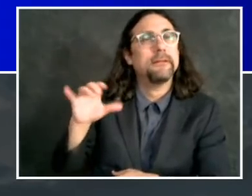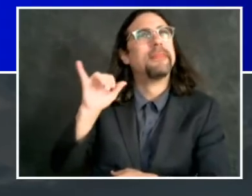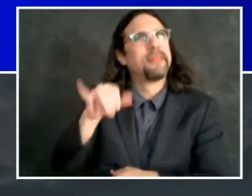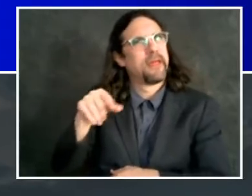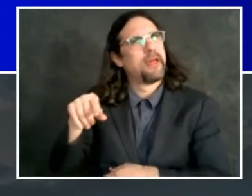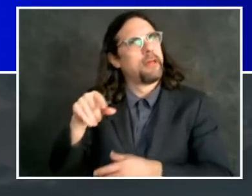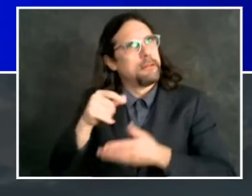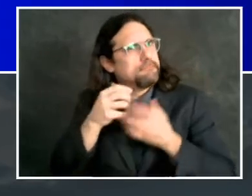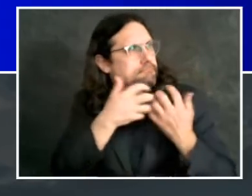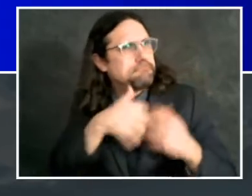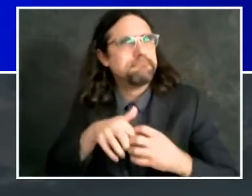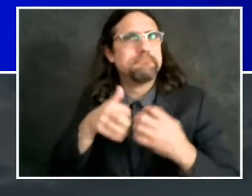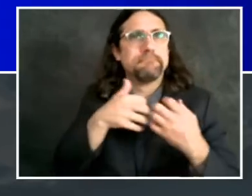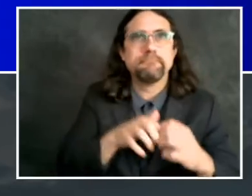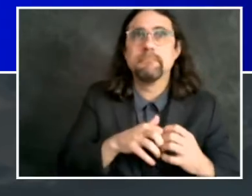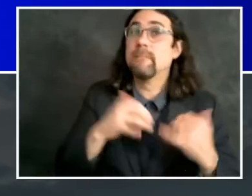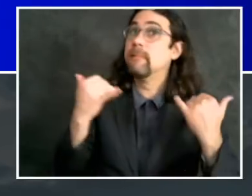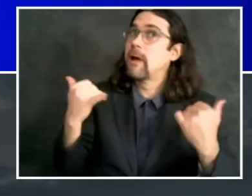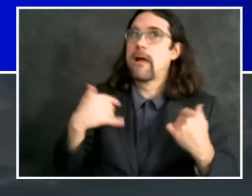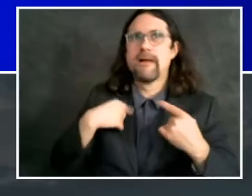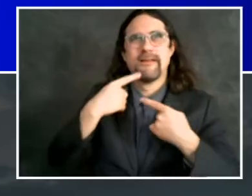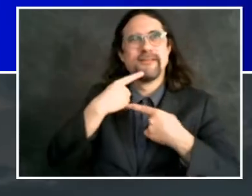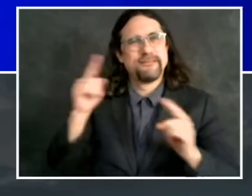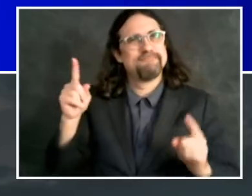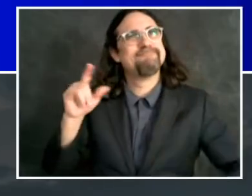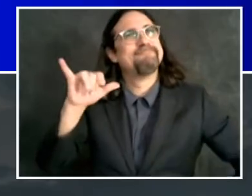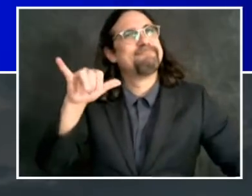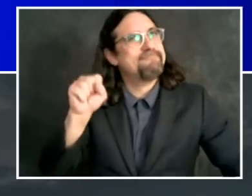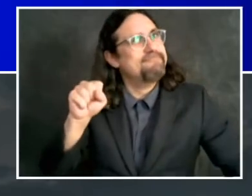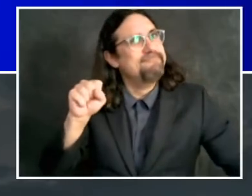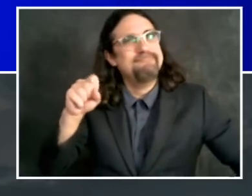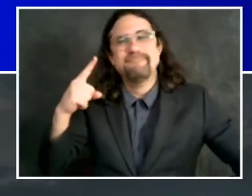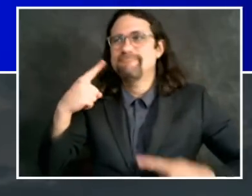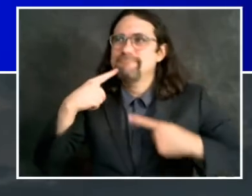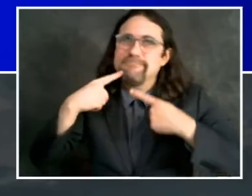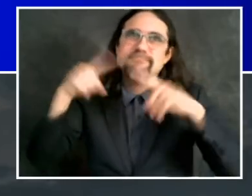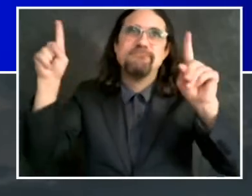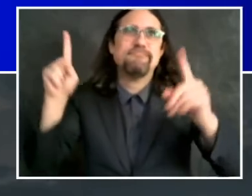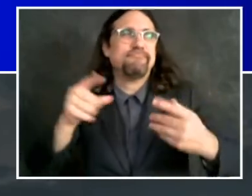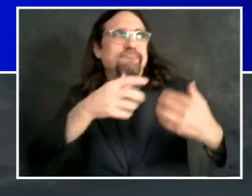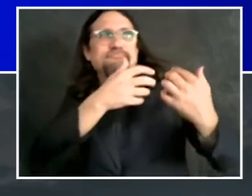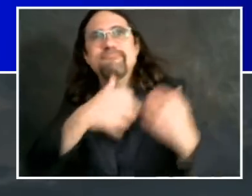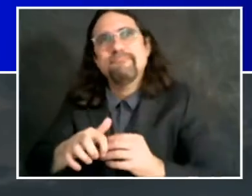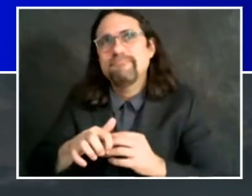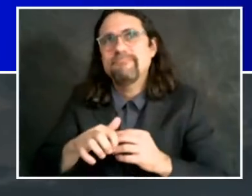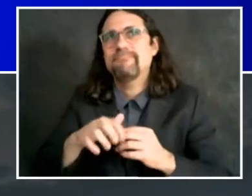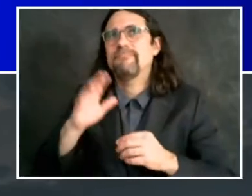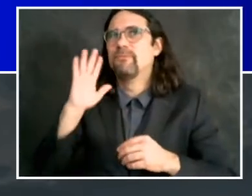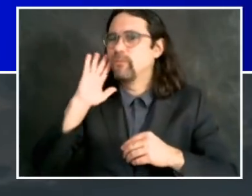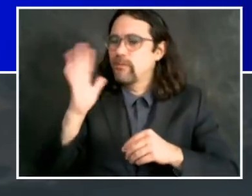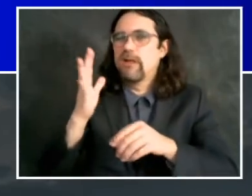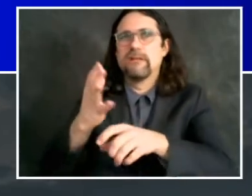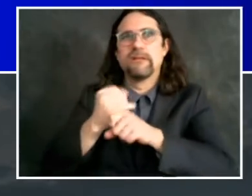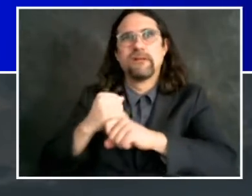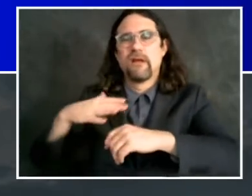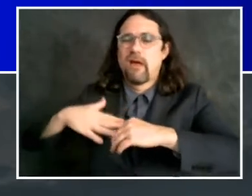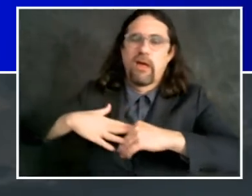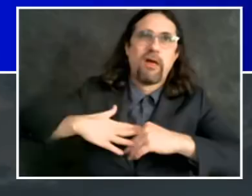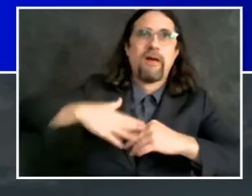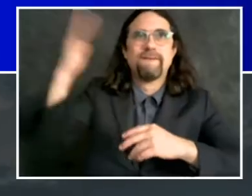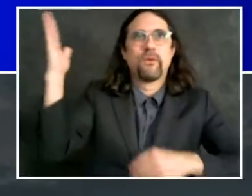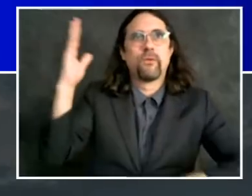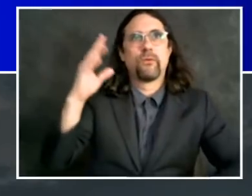gowns for New York City. Over 1 million gowns are now on their way as we speak to the city.